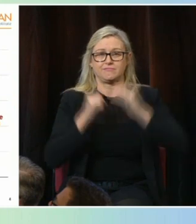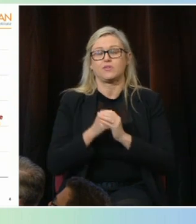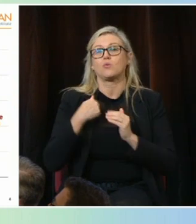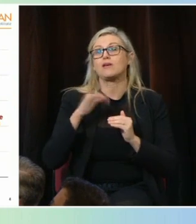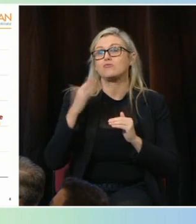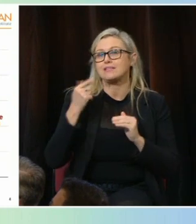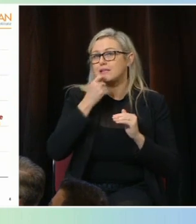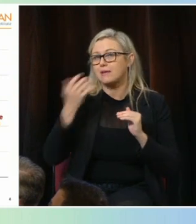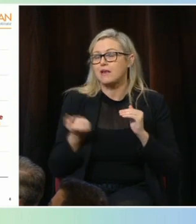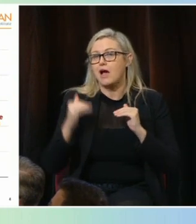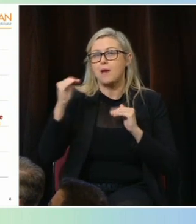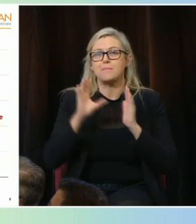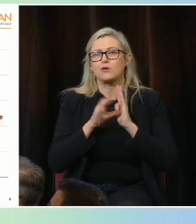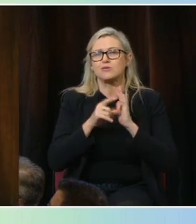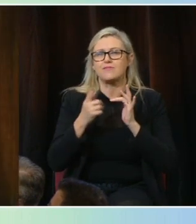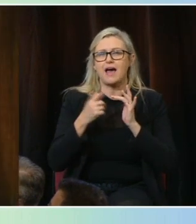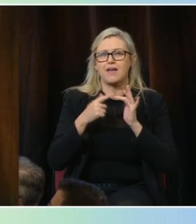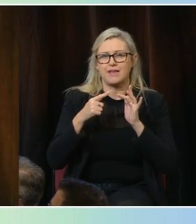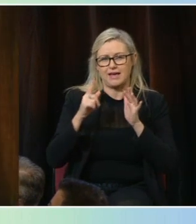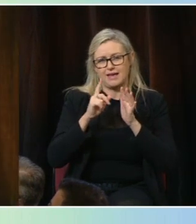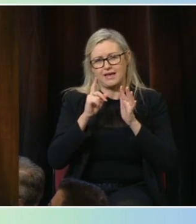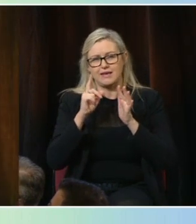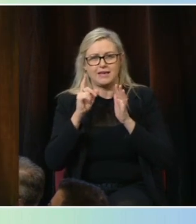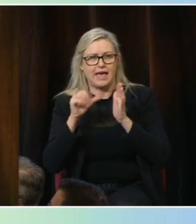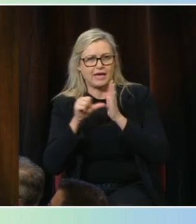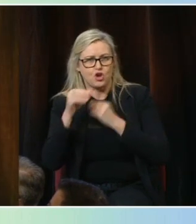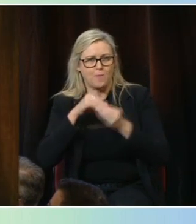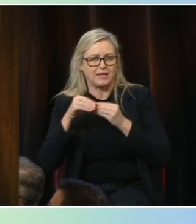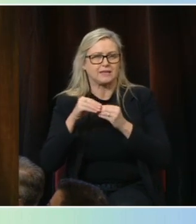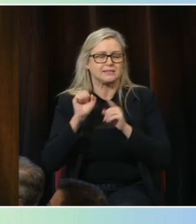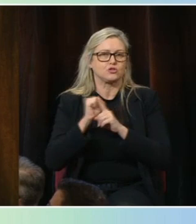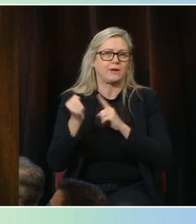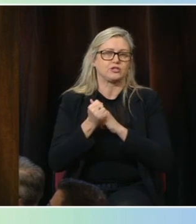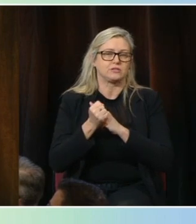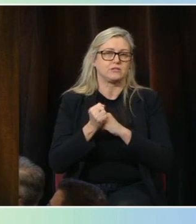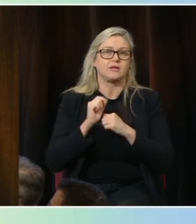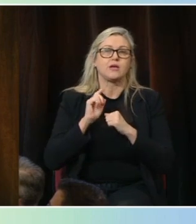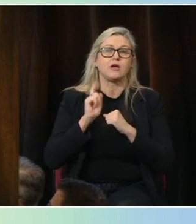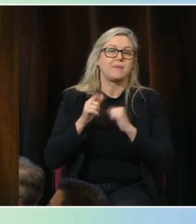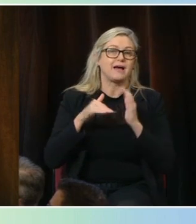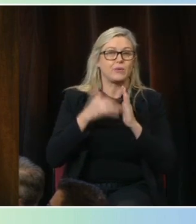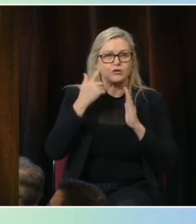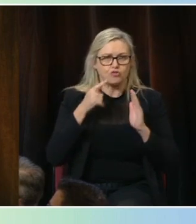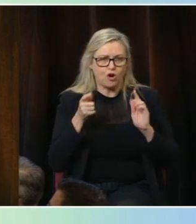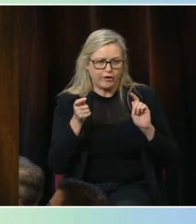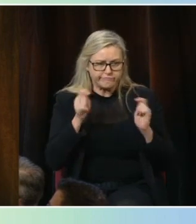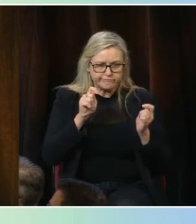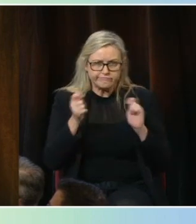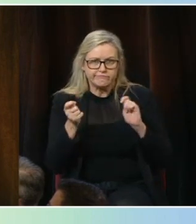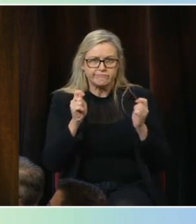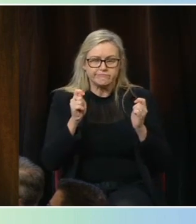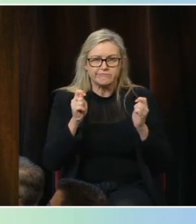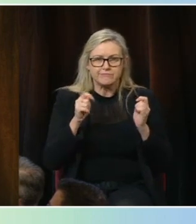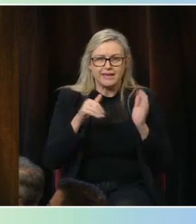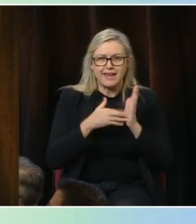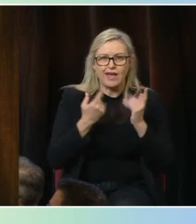tepid macroeconomic conditions now while we may have slightly overshot in adjusting the Taps and and things are now perhaps running